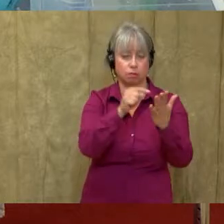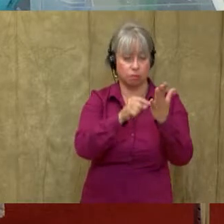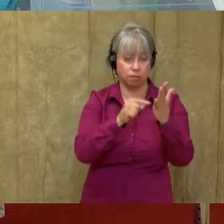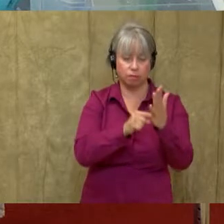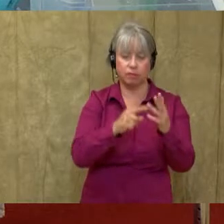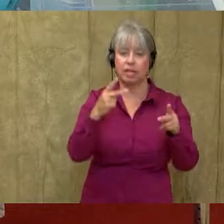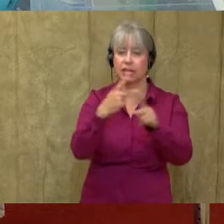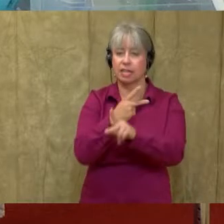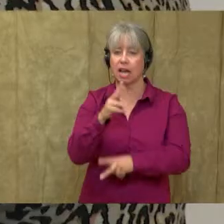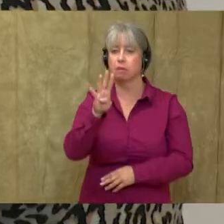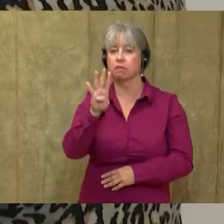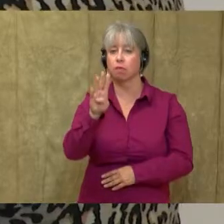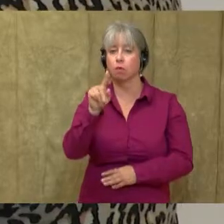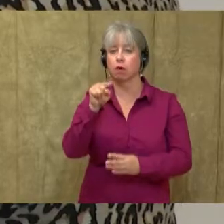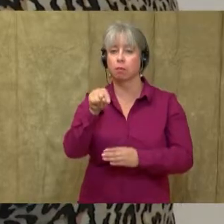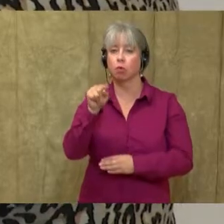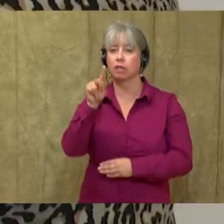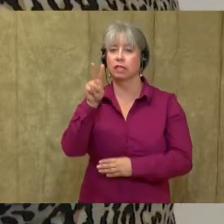times 4.2